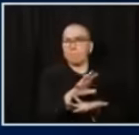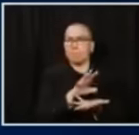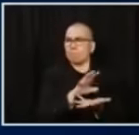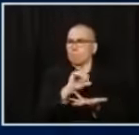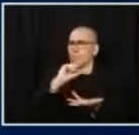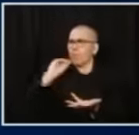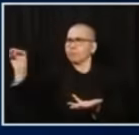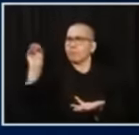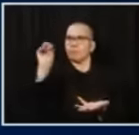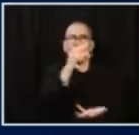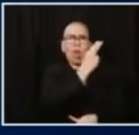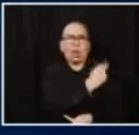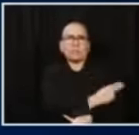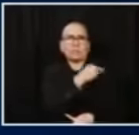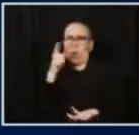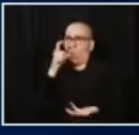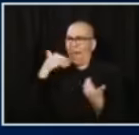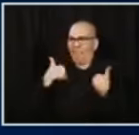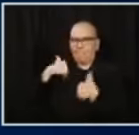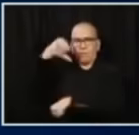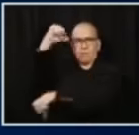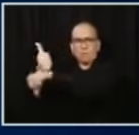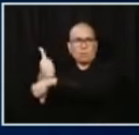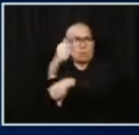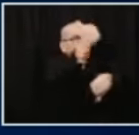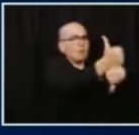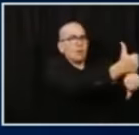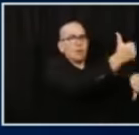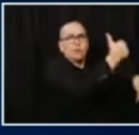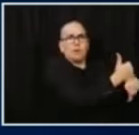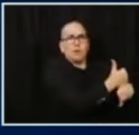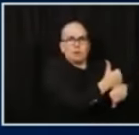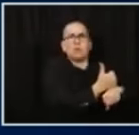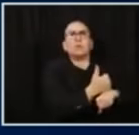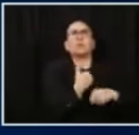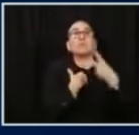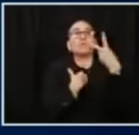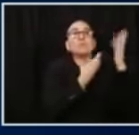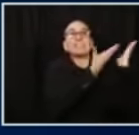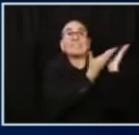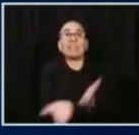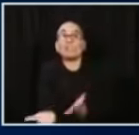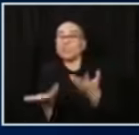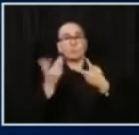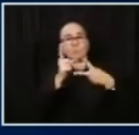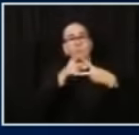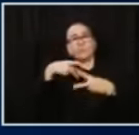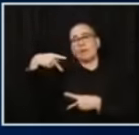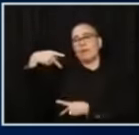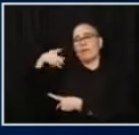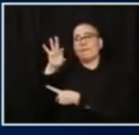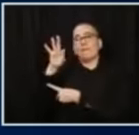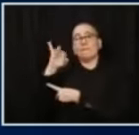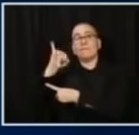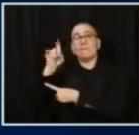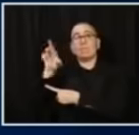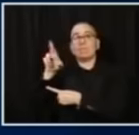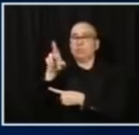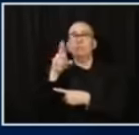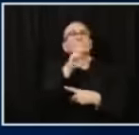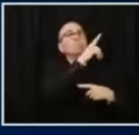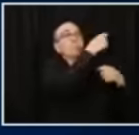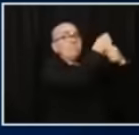going to be delivered in two ways. First, for the Pfizer vaccine, it will go directly from the manufacturer to the provider.